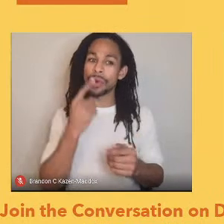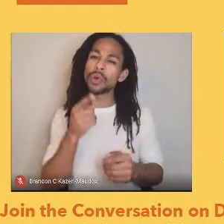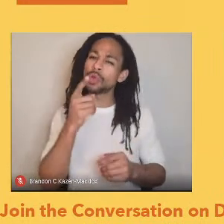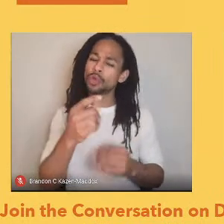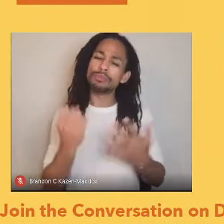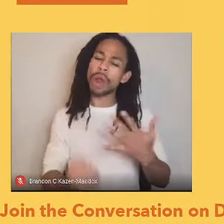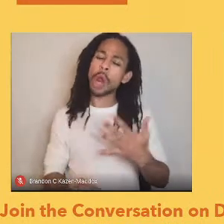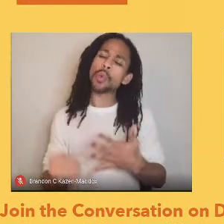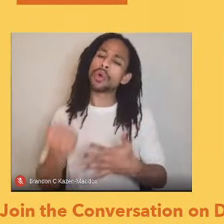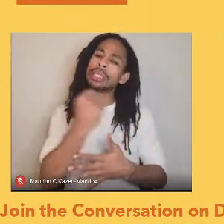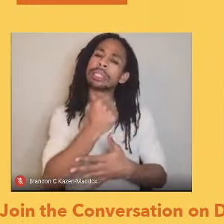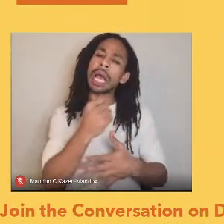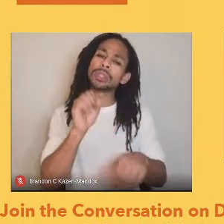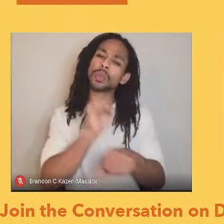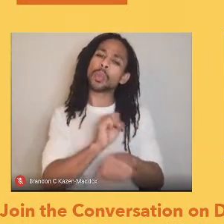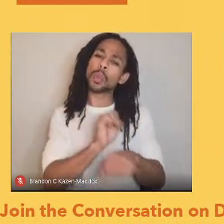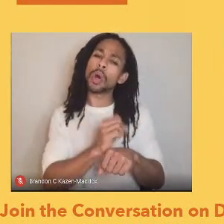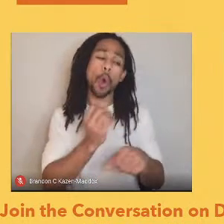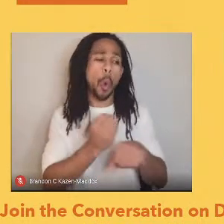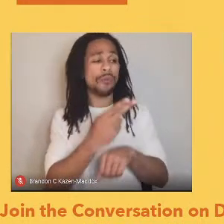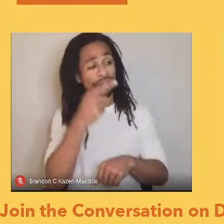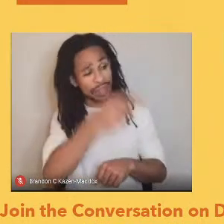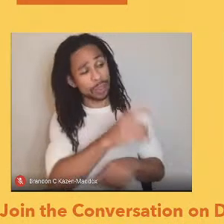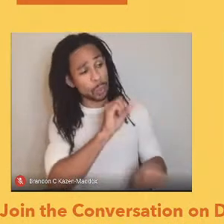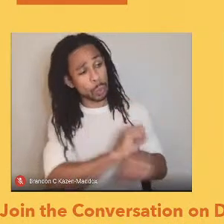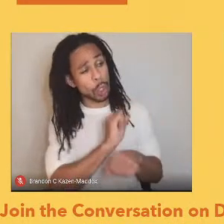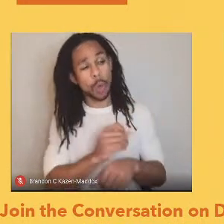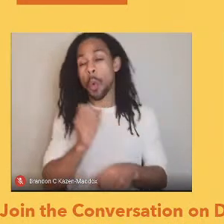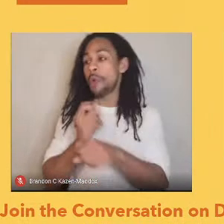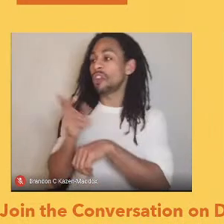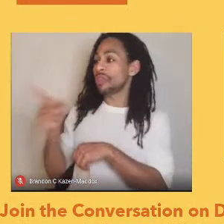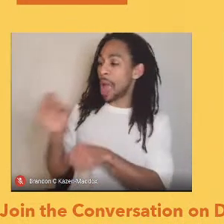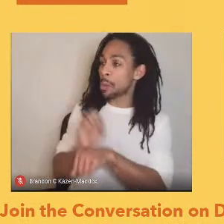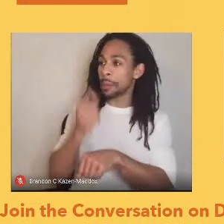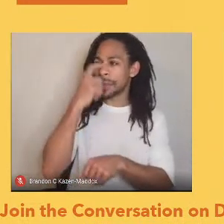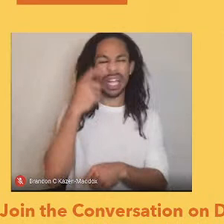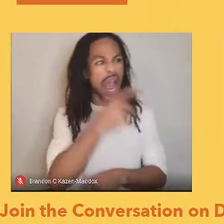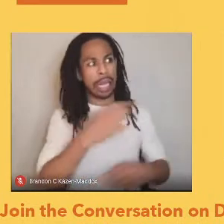work on one piece over another because of the emotions they bring up for you?